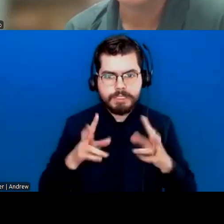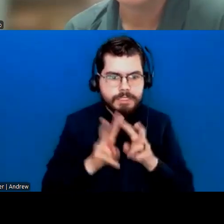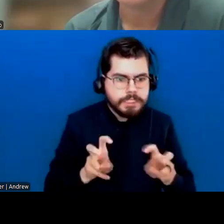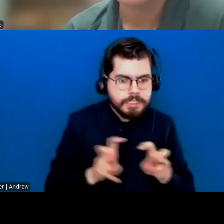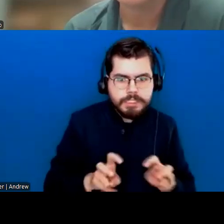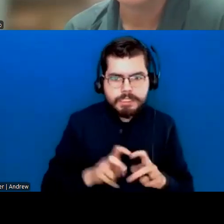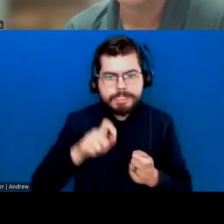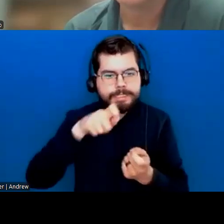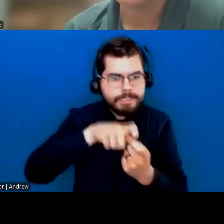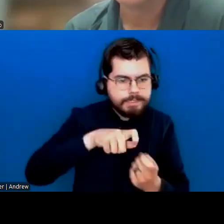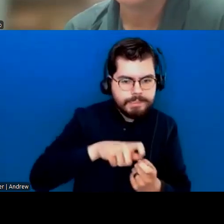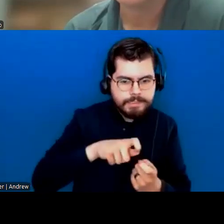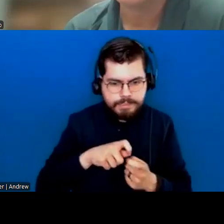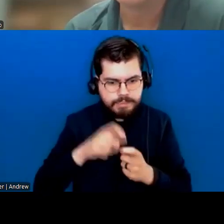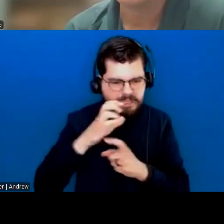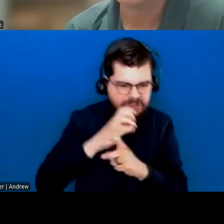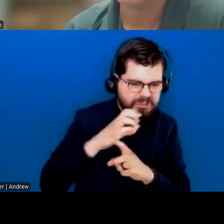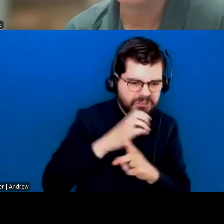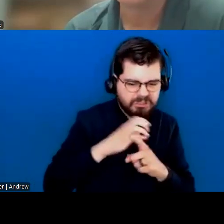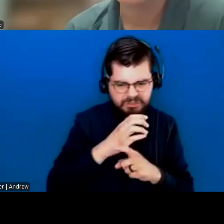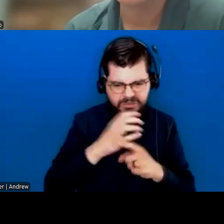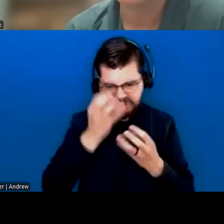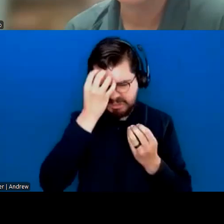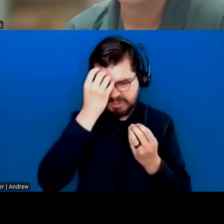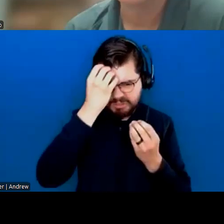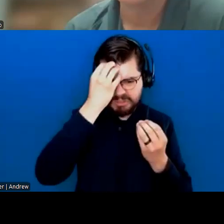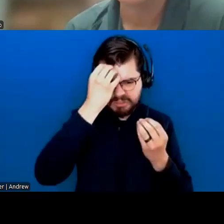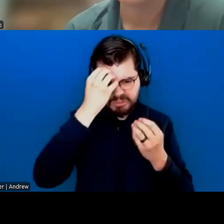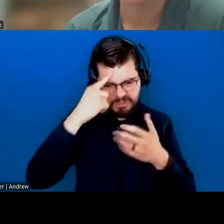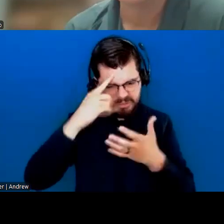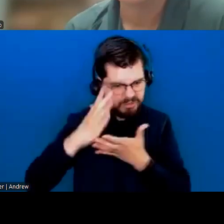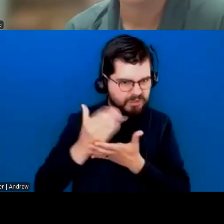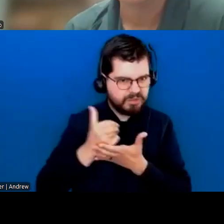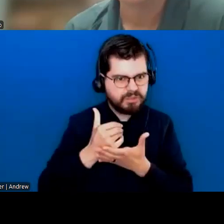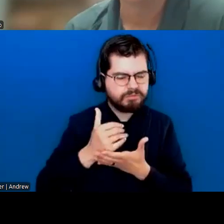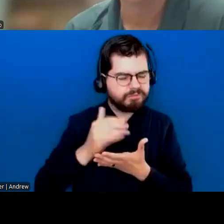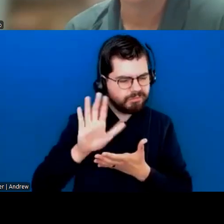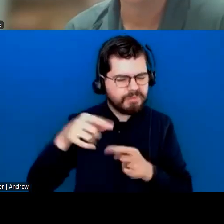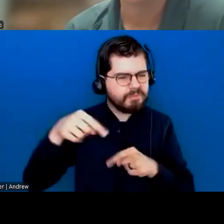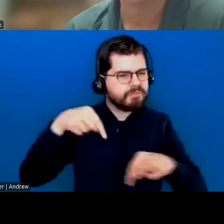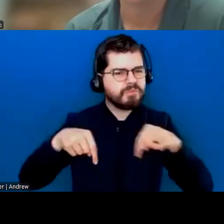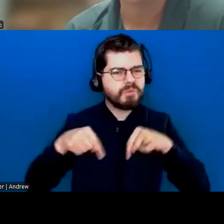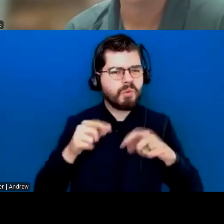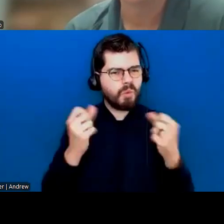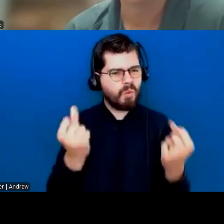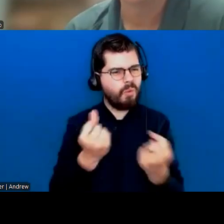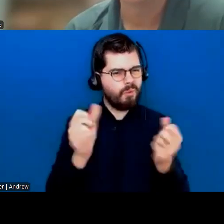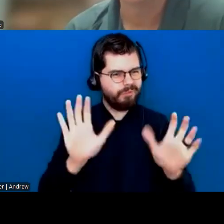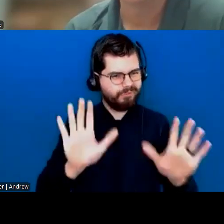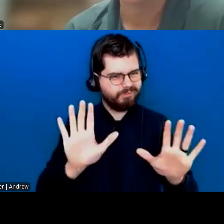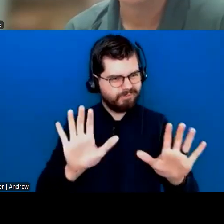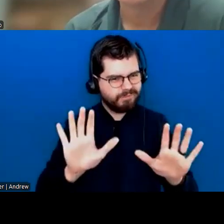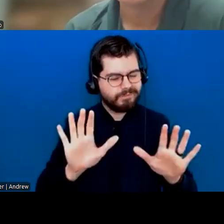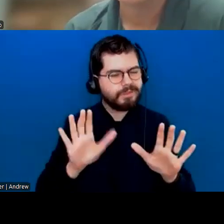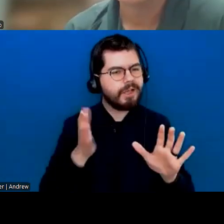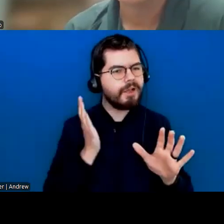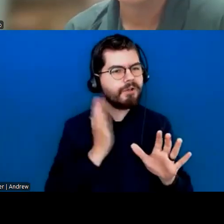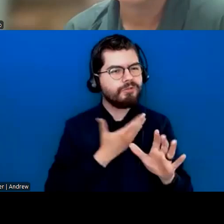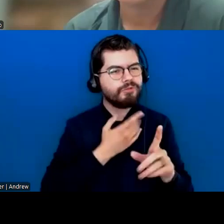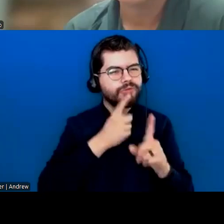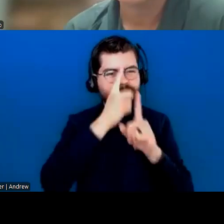of what we're trying to do. And I find that as I bring people back, well, what's the goal here? What are we trying to accomplish here? What is our